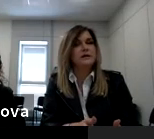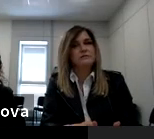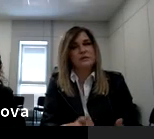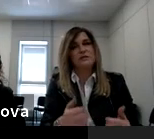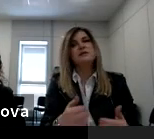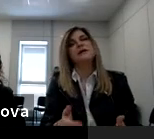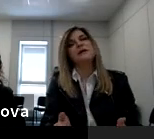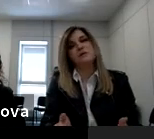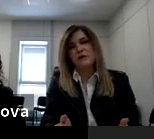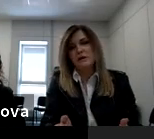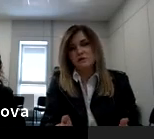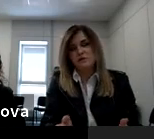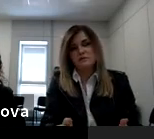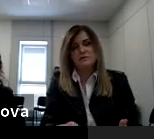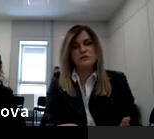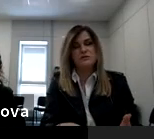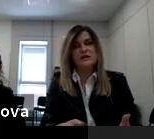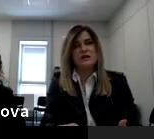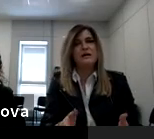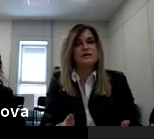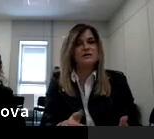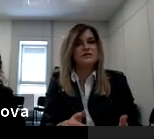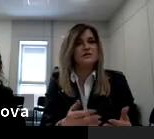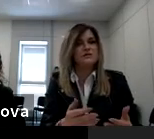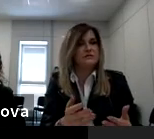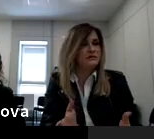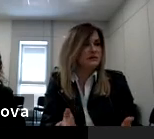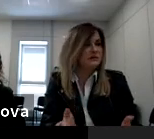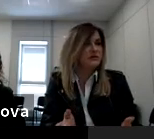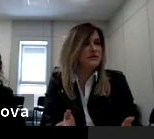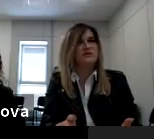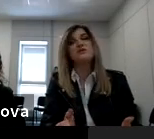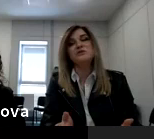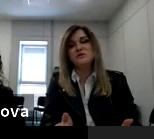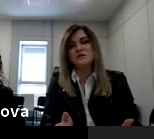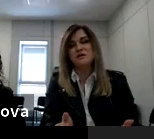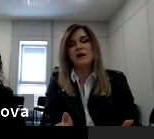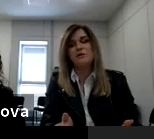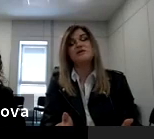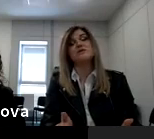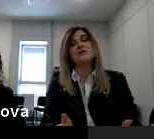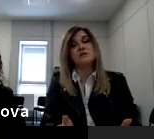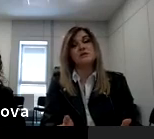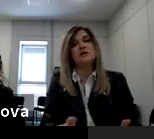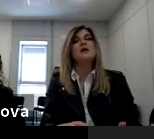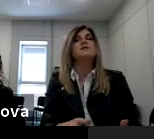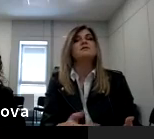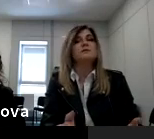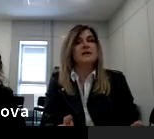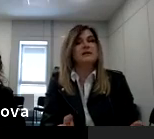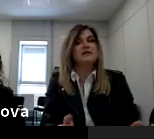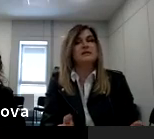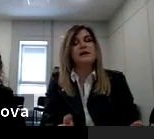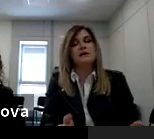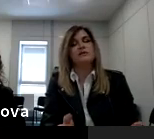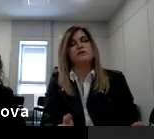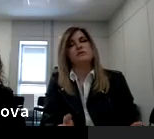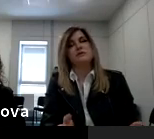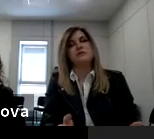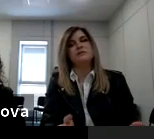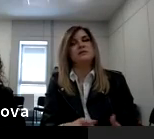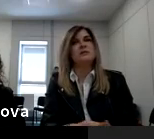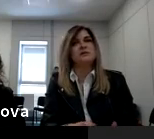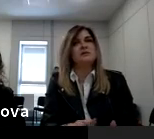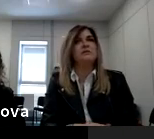to interact with us, to take us to, how to say, to use our resources to make the design of